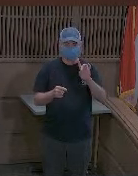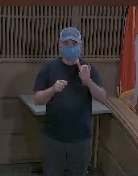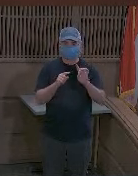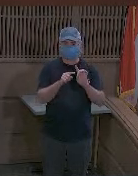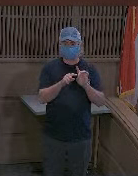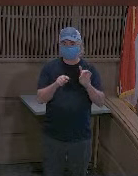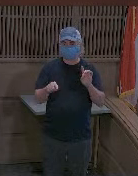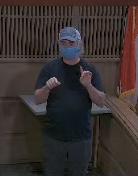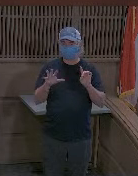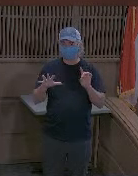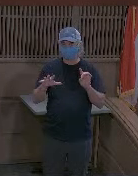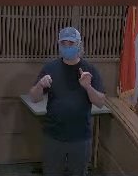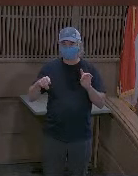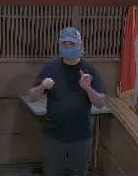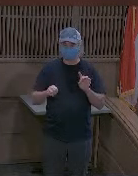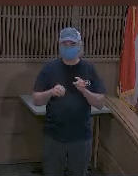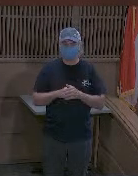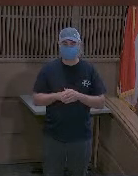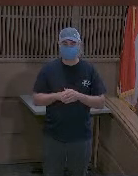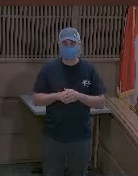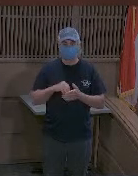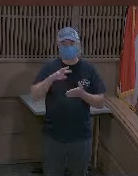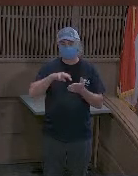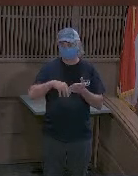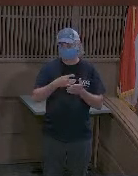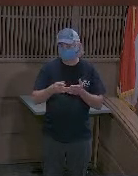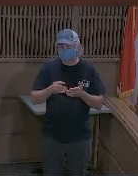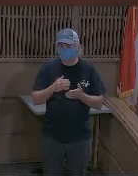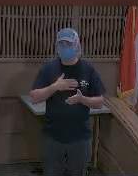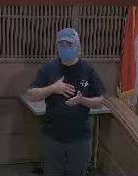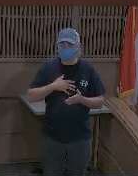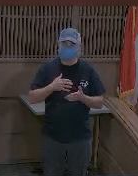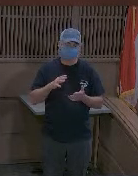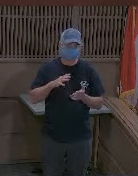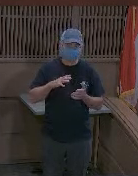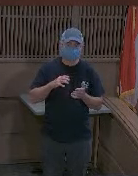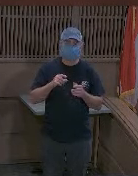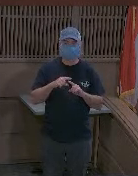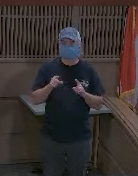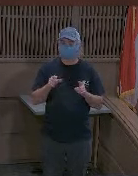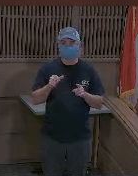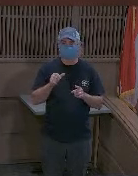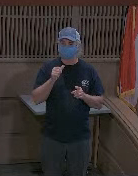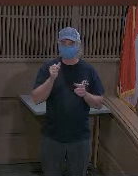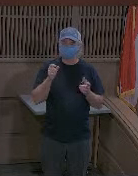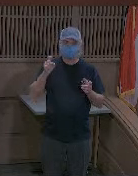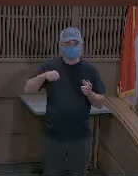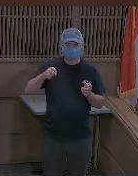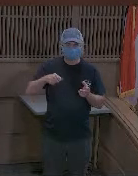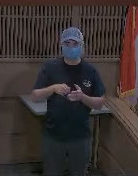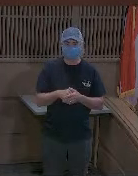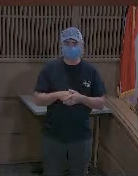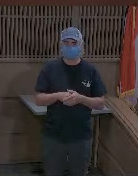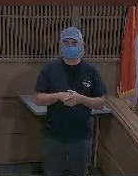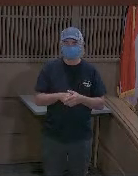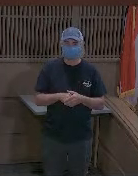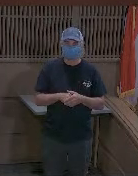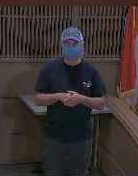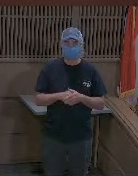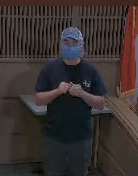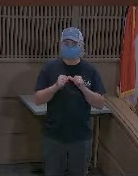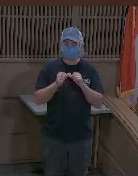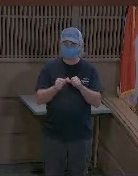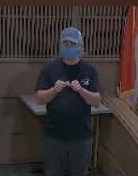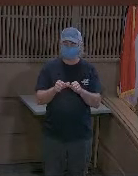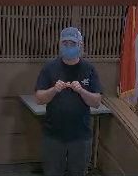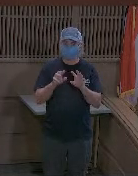Appointments are encouraged, but they're not necessary. We're also continuing to do testing